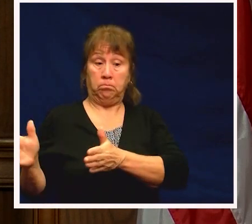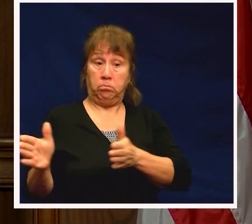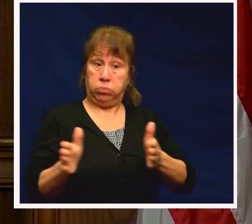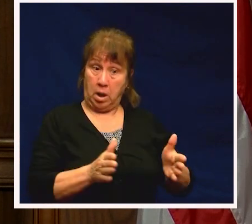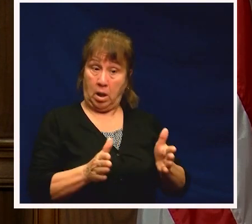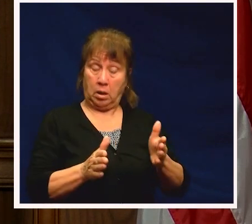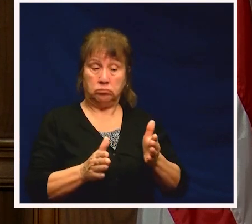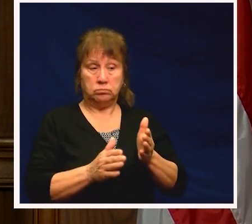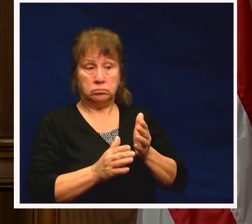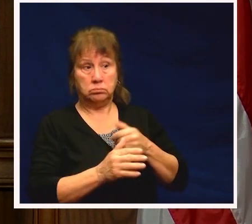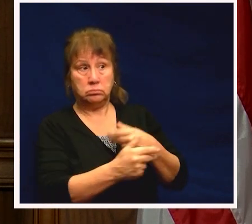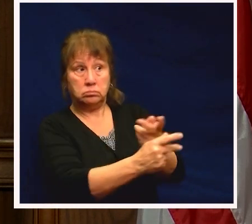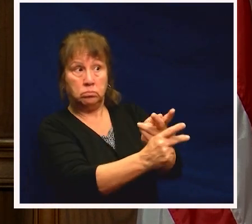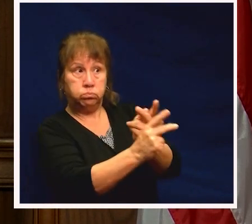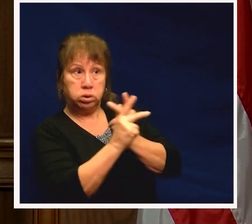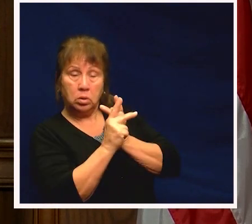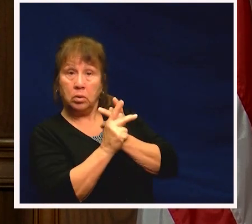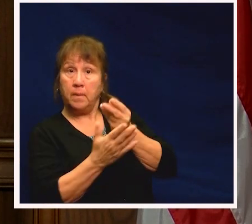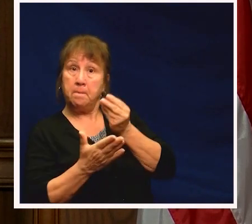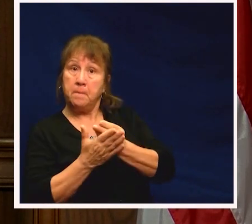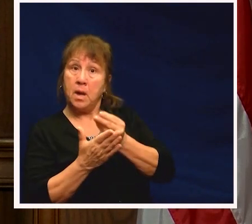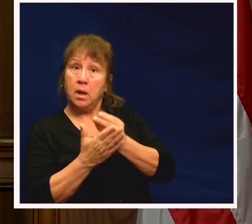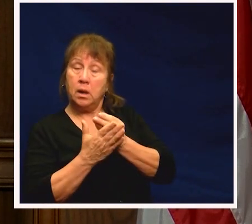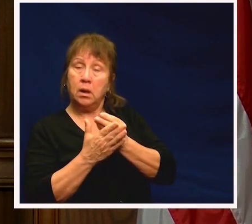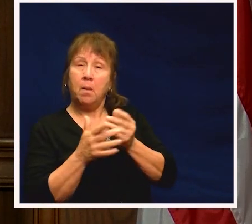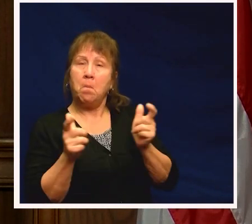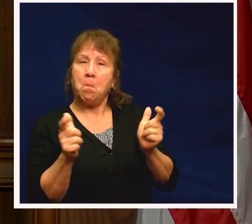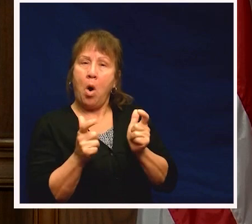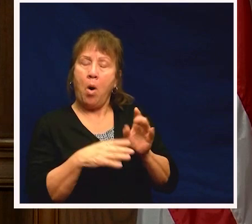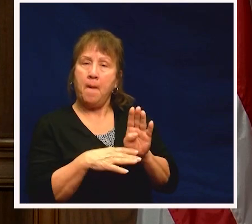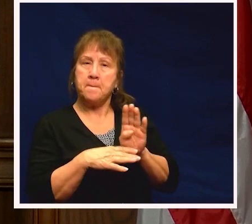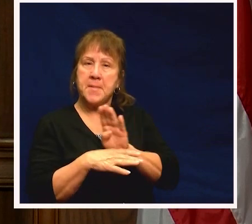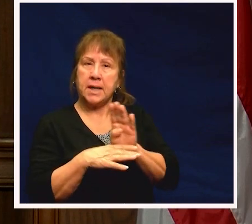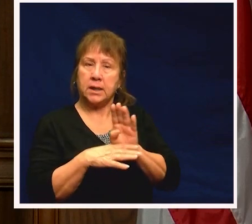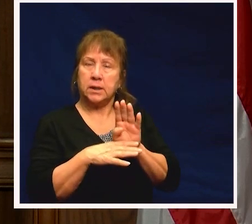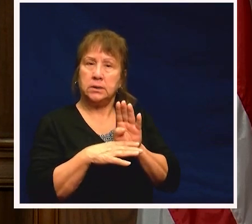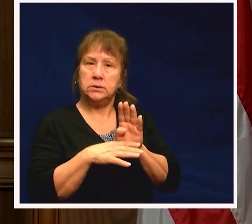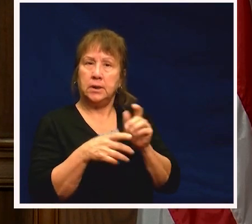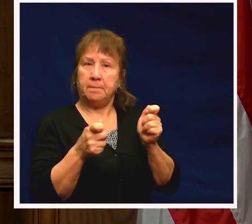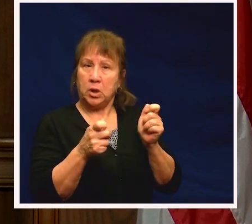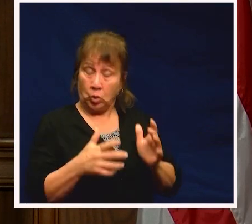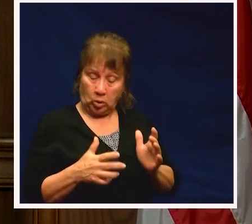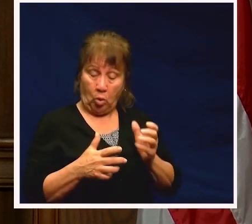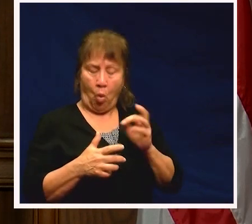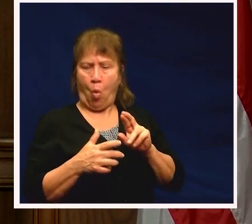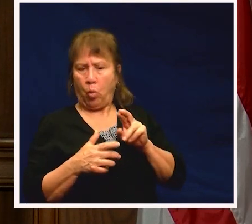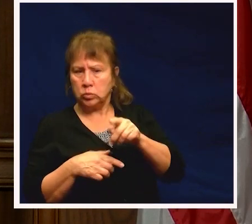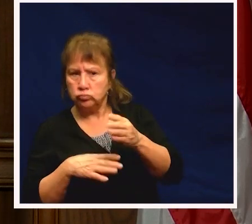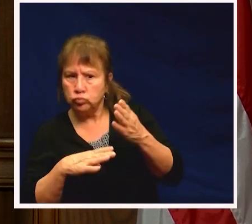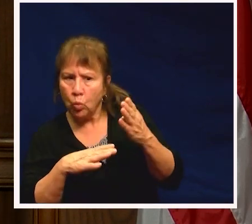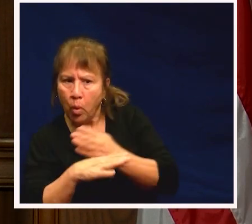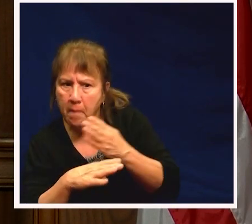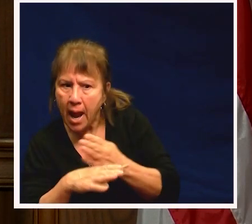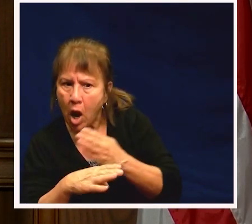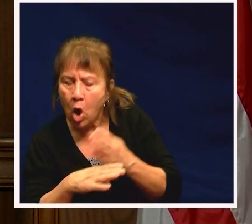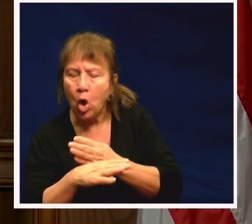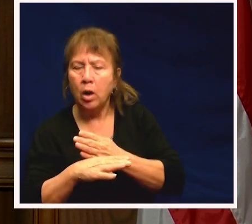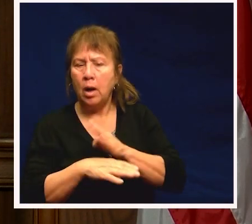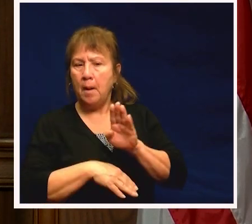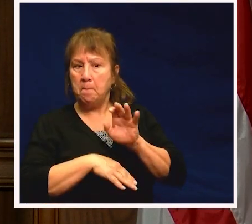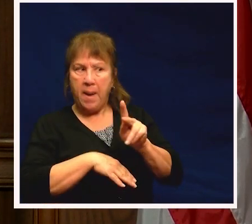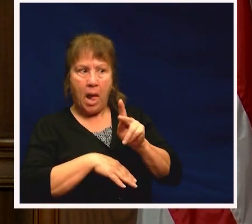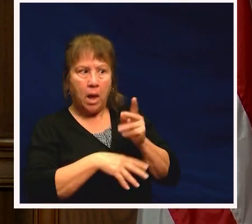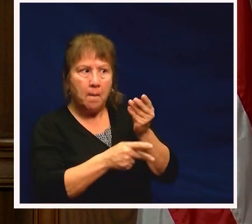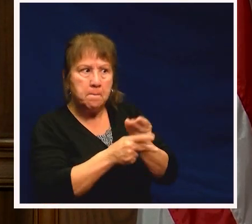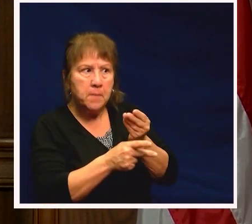is to get a loan from the Small Business Administration in order to make repairs, we're going to be following up on that. Did you do it? If it's going to be a bank